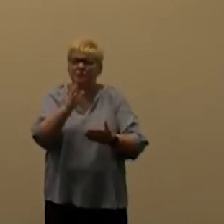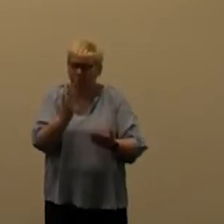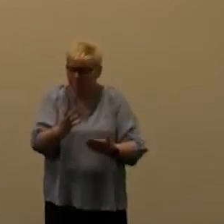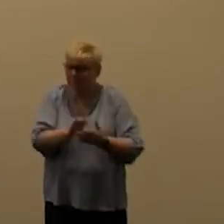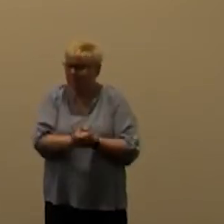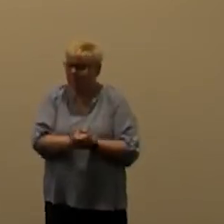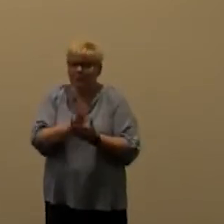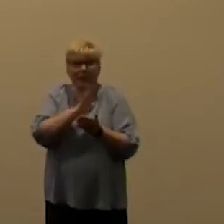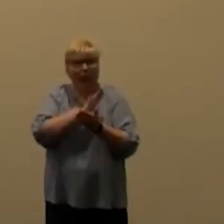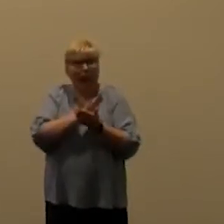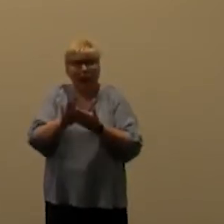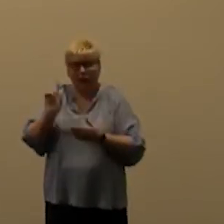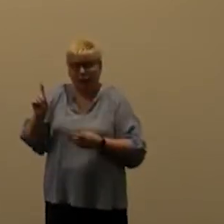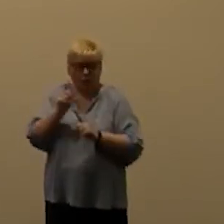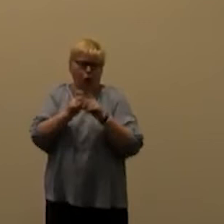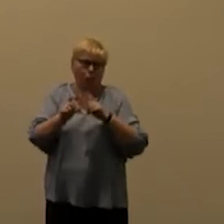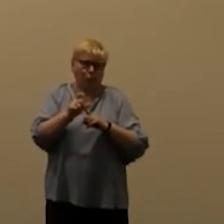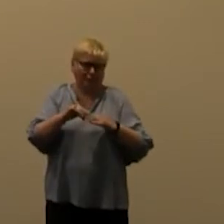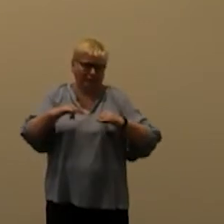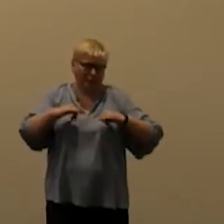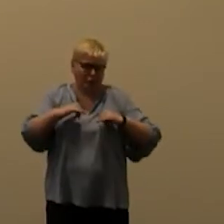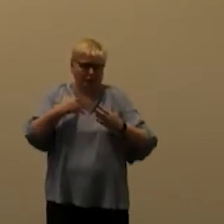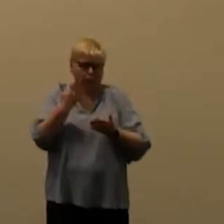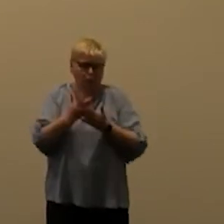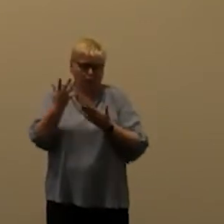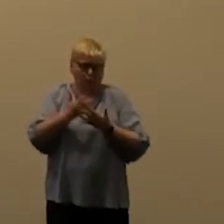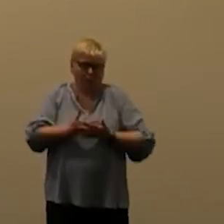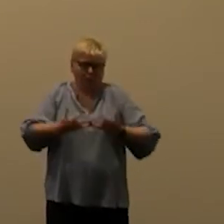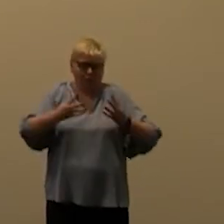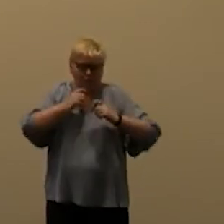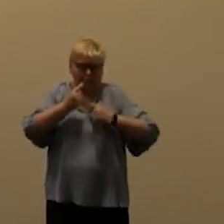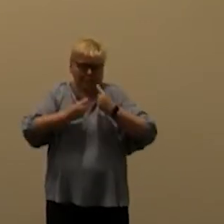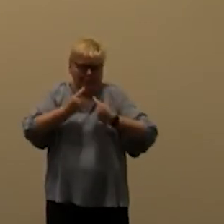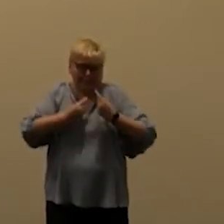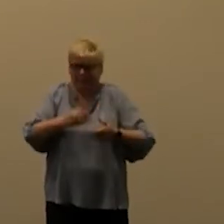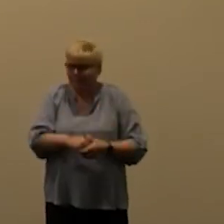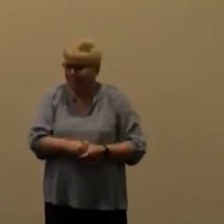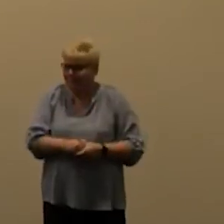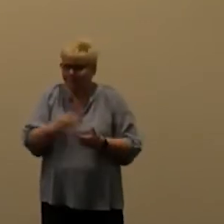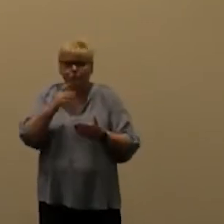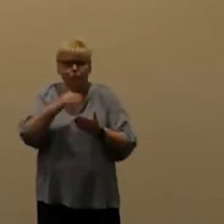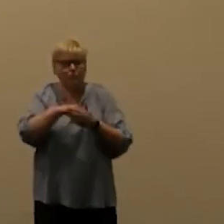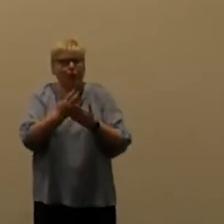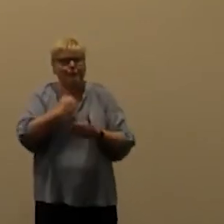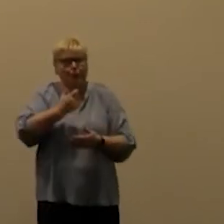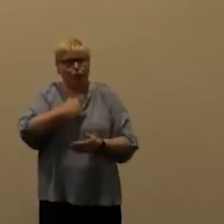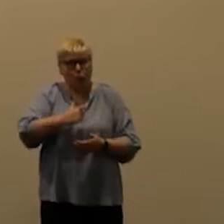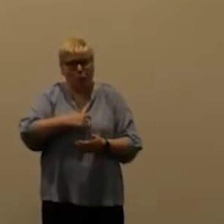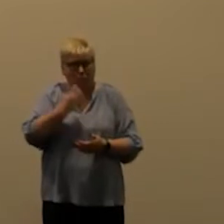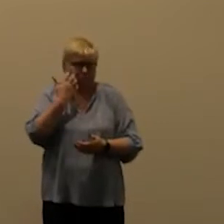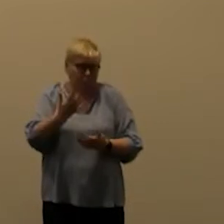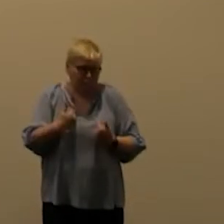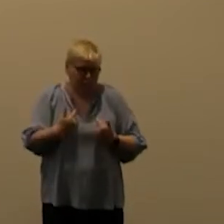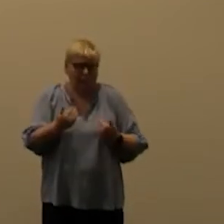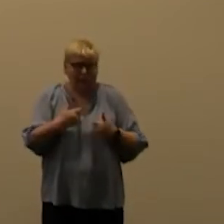Hannah, being the community manager, I'm sure you have lots to say about this. Absolutely. So as part of my role day to day, I